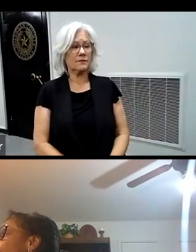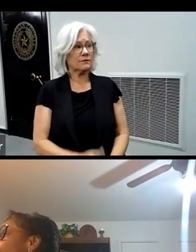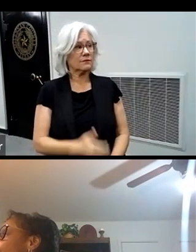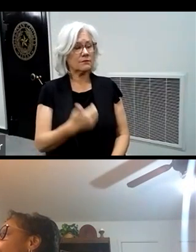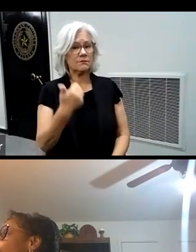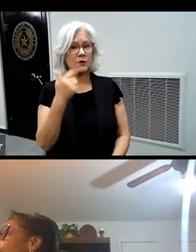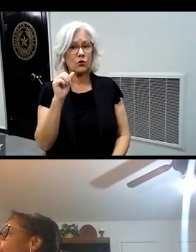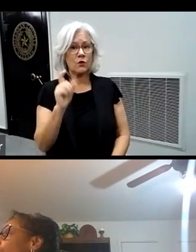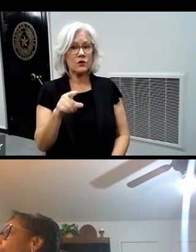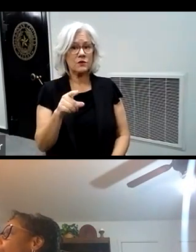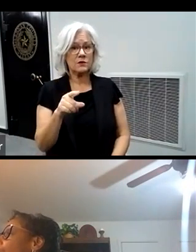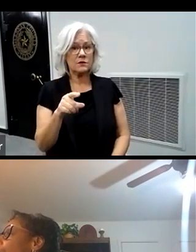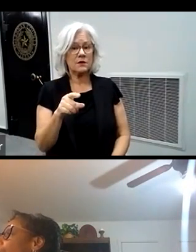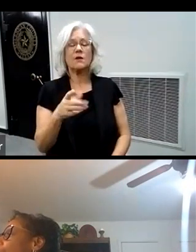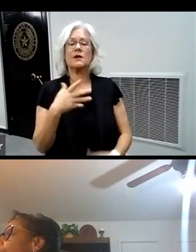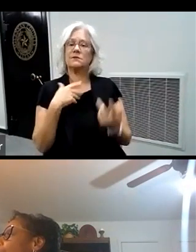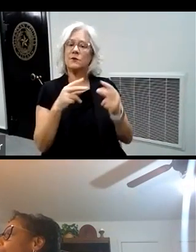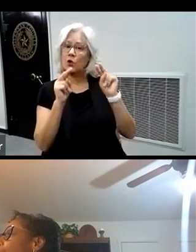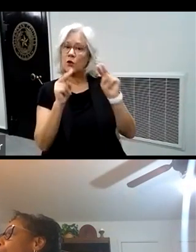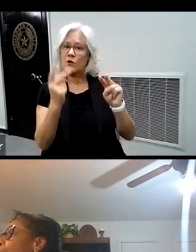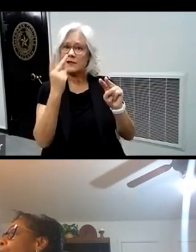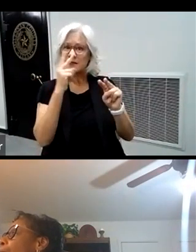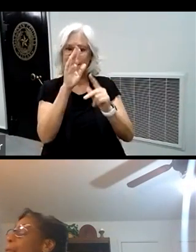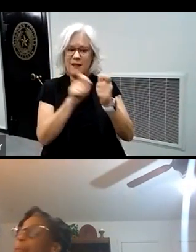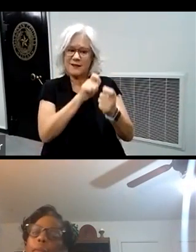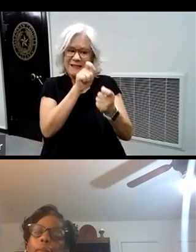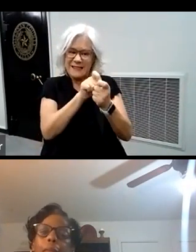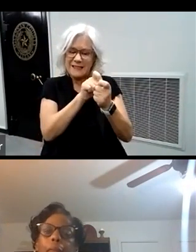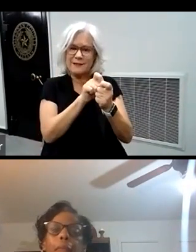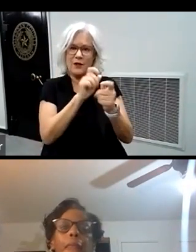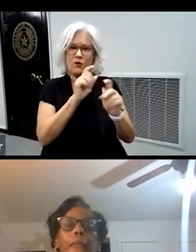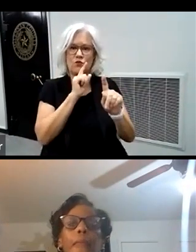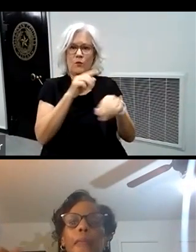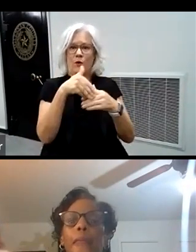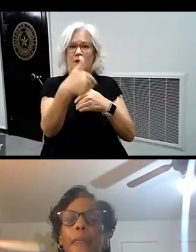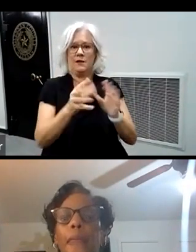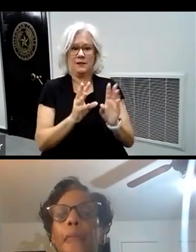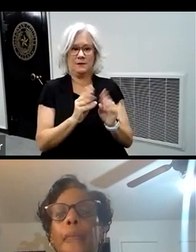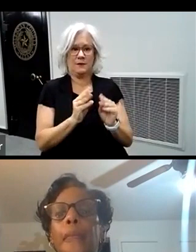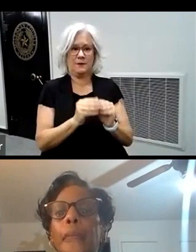All right, we look forward to seeing the detailed report at the next meeting.